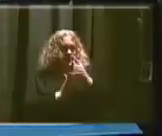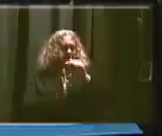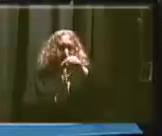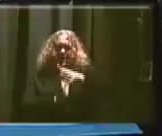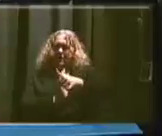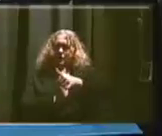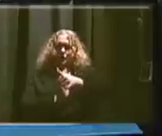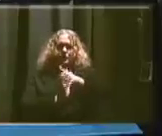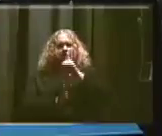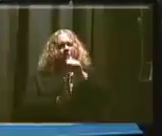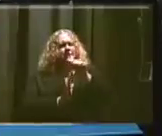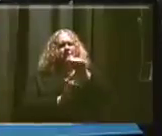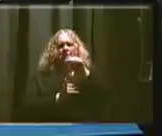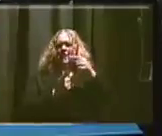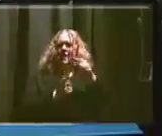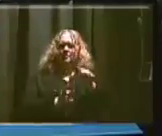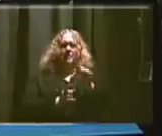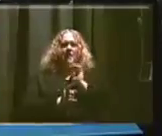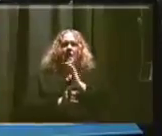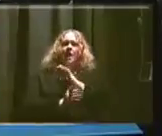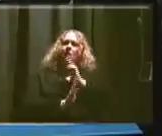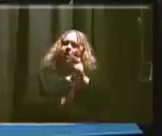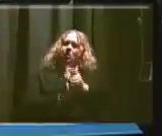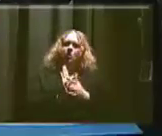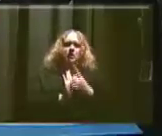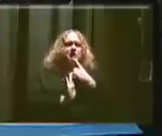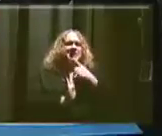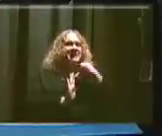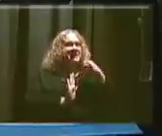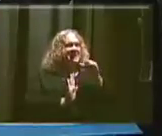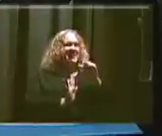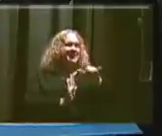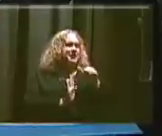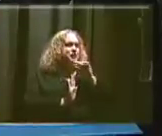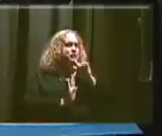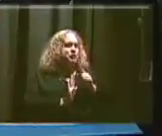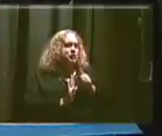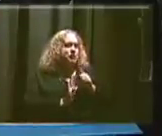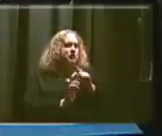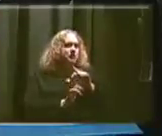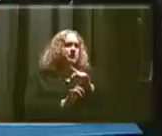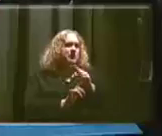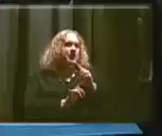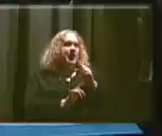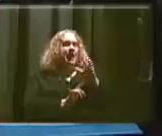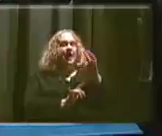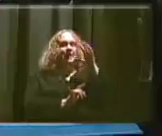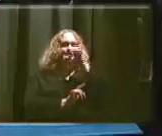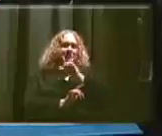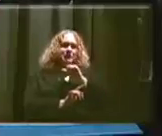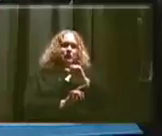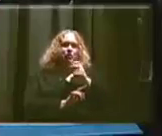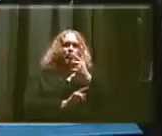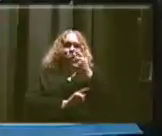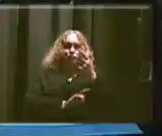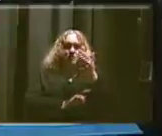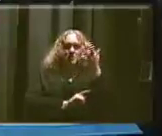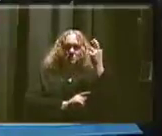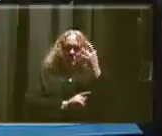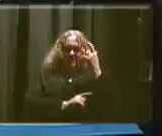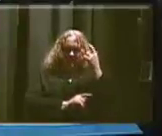unfounded in practice. Our counsel confirmed that earlier. And I guess there are three reasons